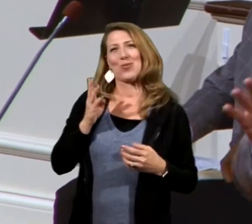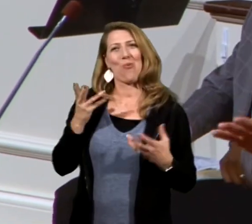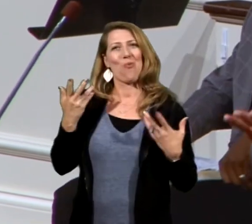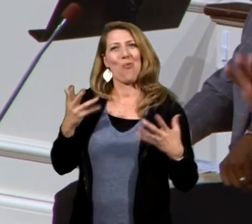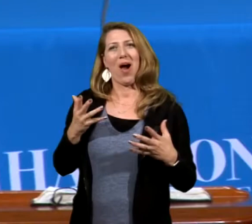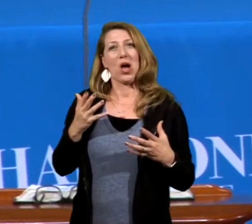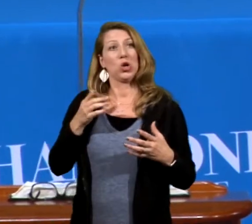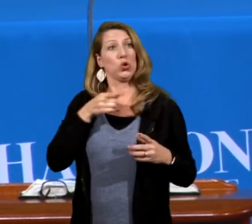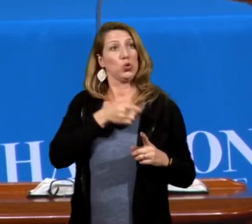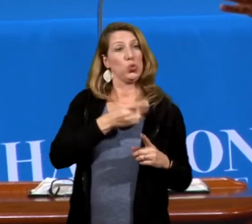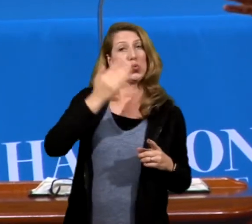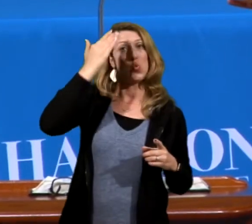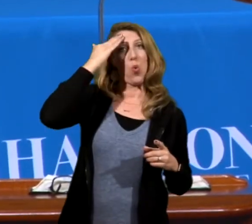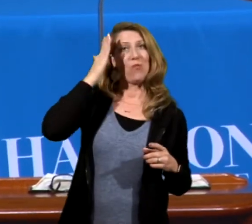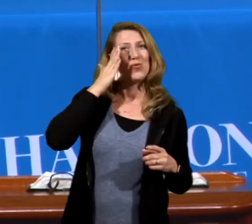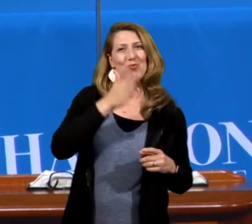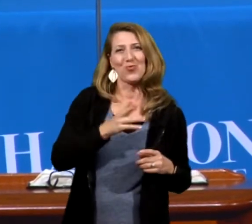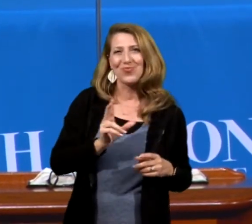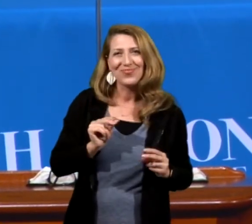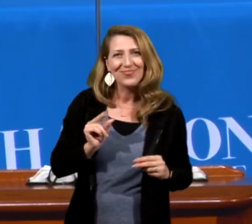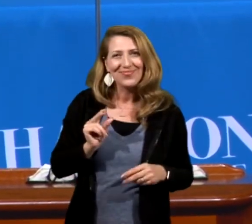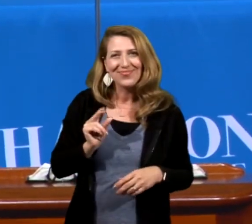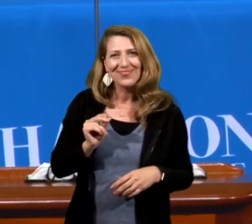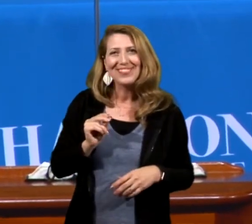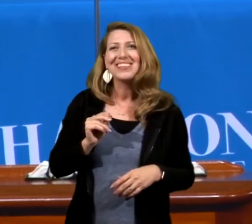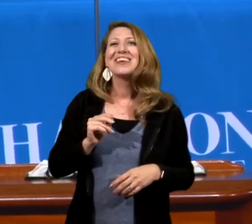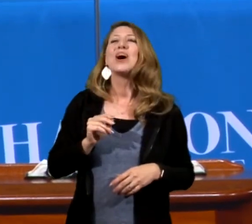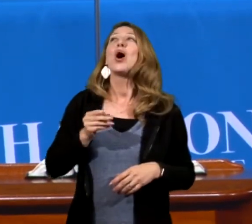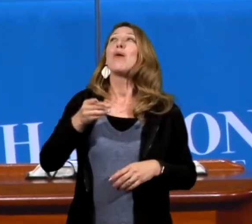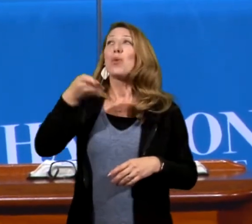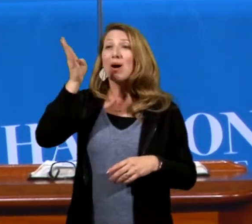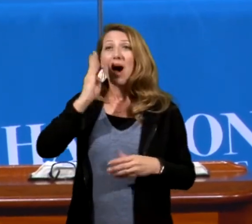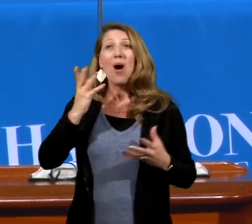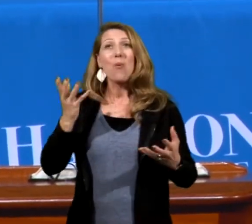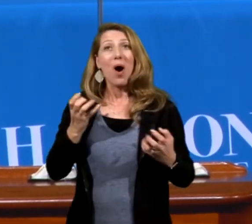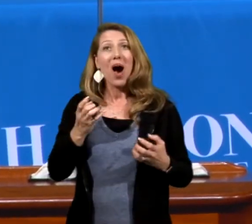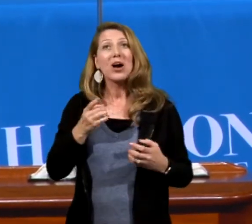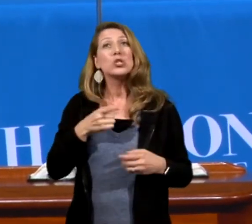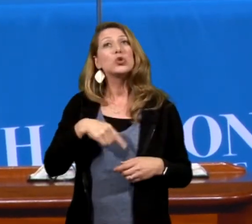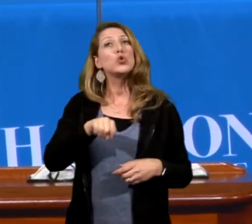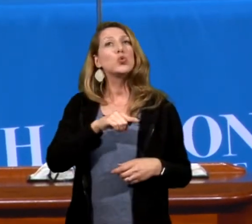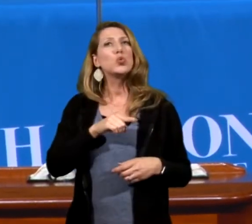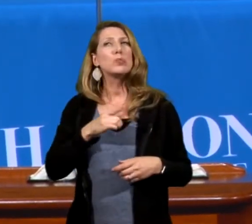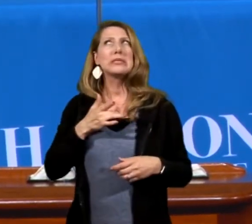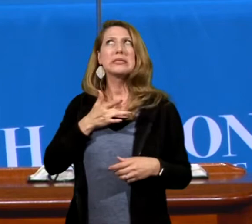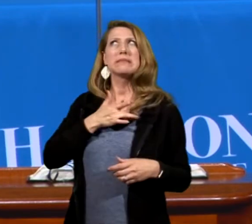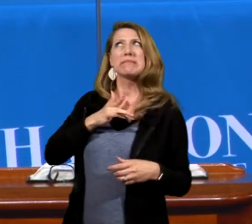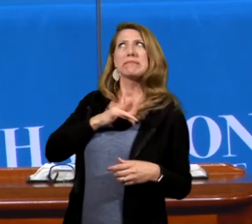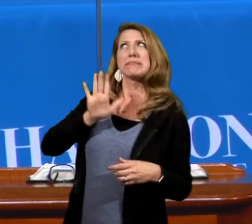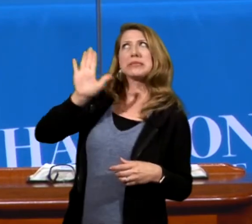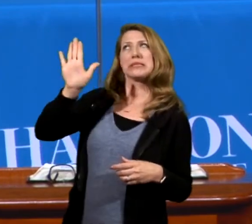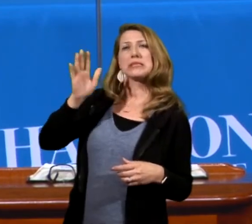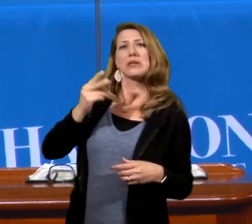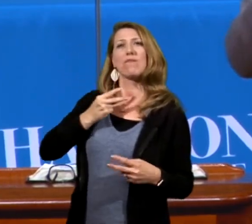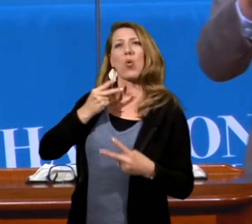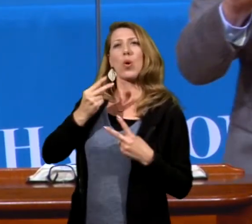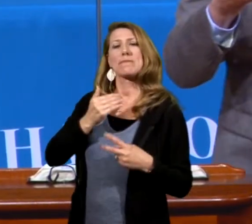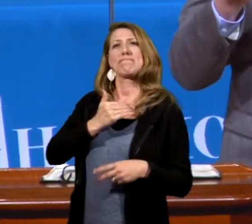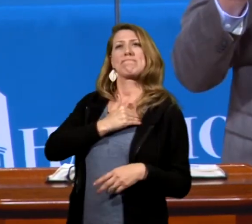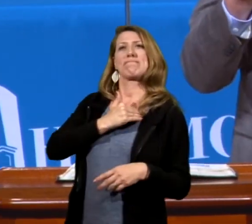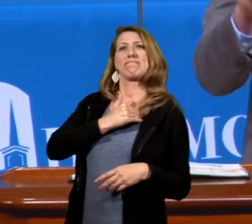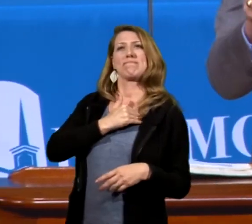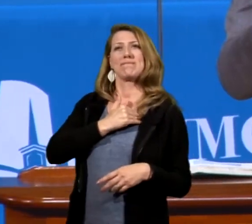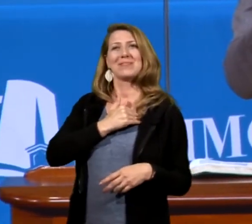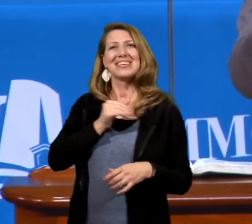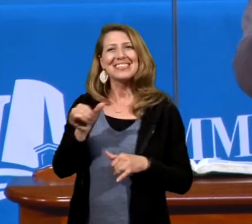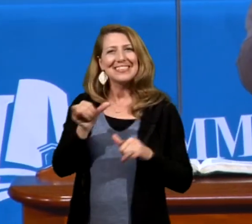you know about the future. He's not interested. What He wants you to do is be very sensitive to His voice. And blind